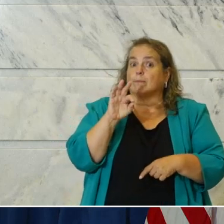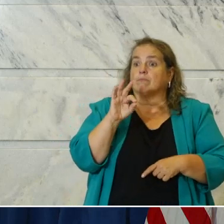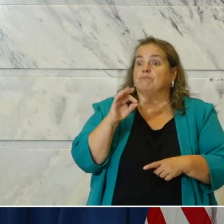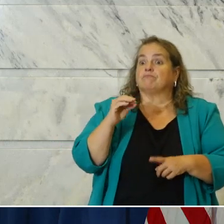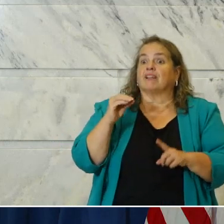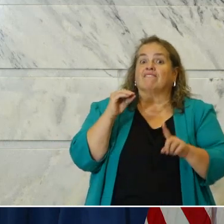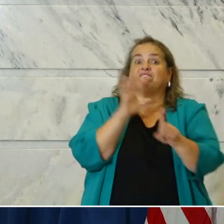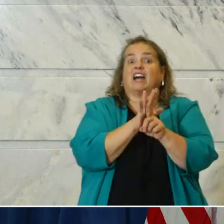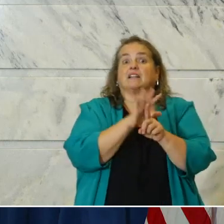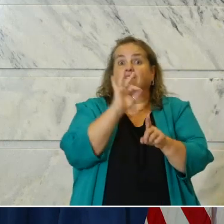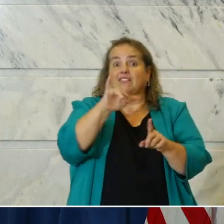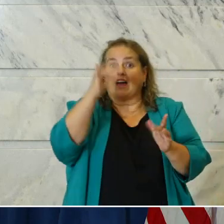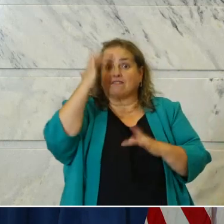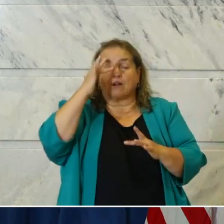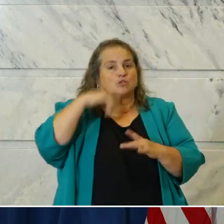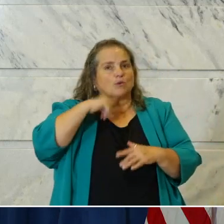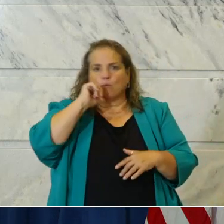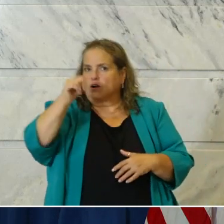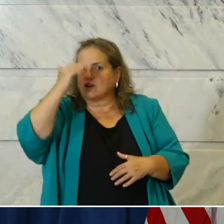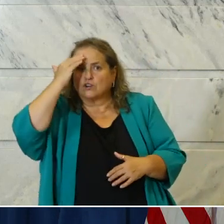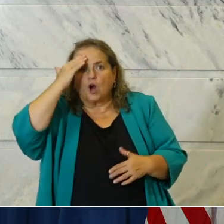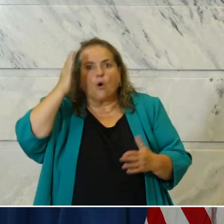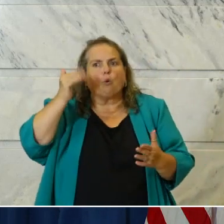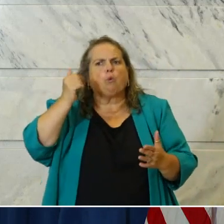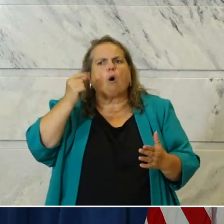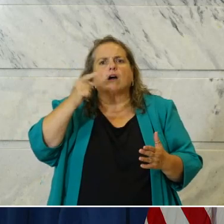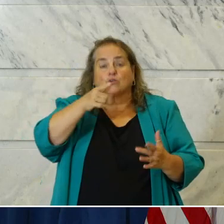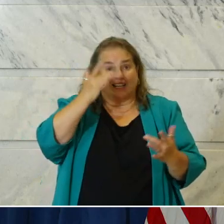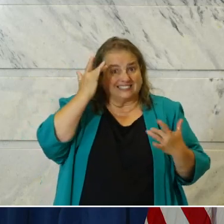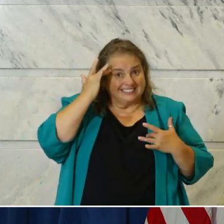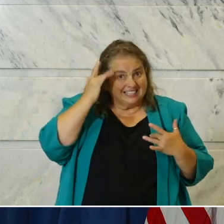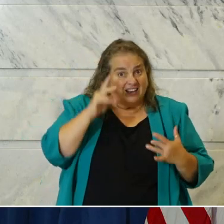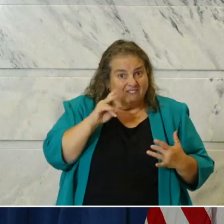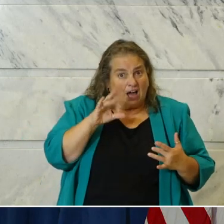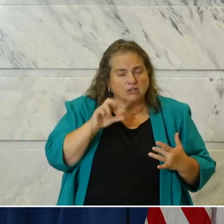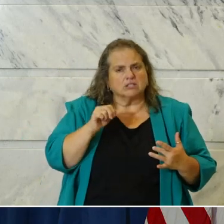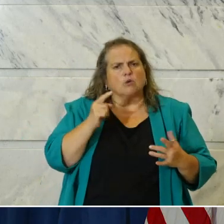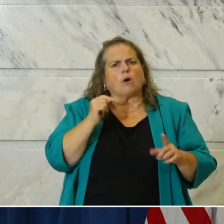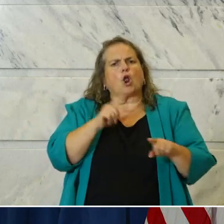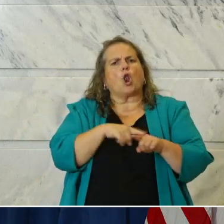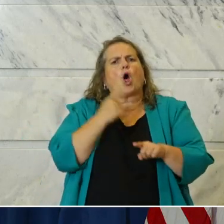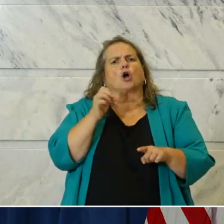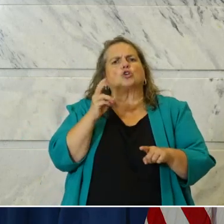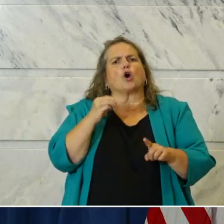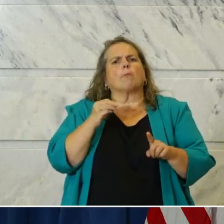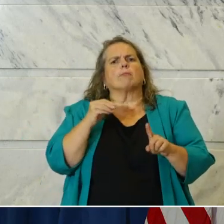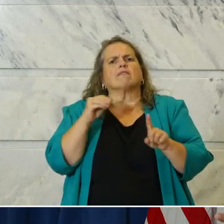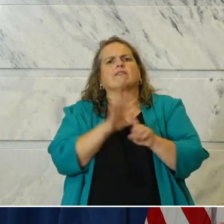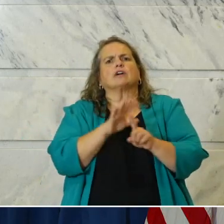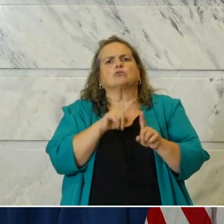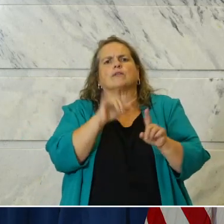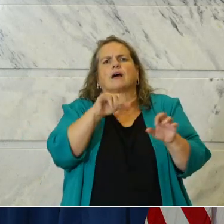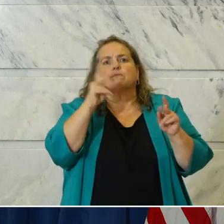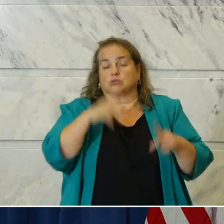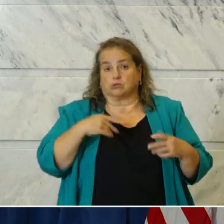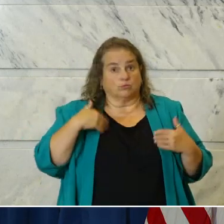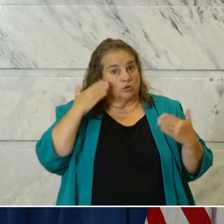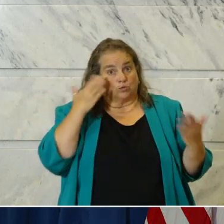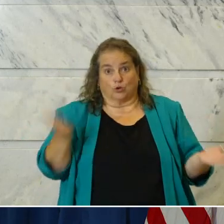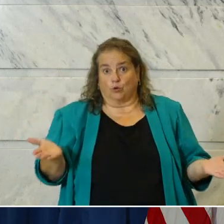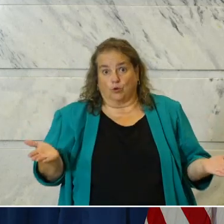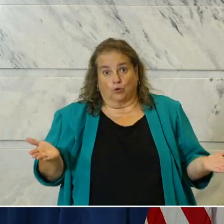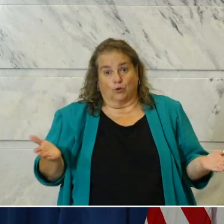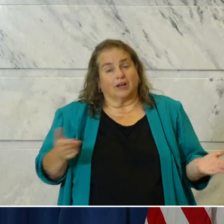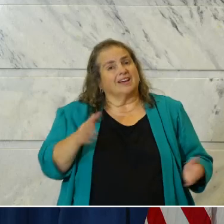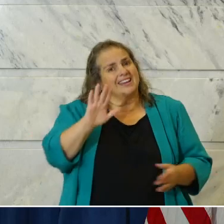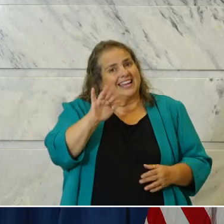probably we've defeated it. So I want everybody to remember it's real. And the goofy conspiracy theories out there,